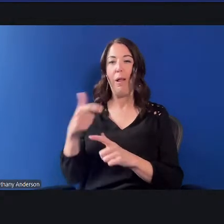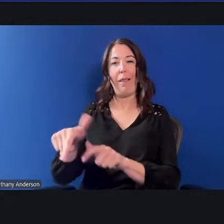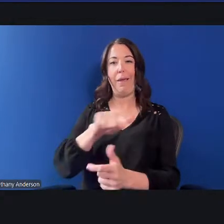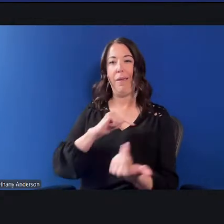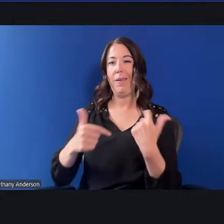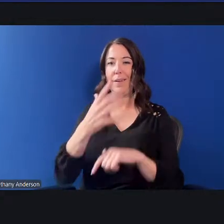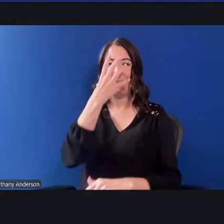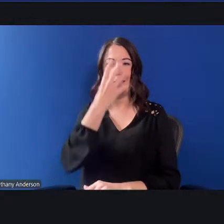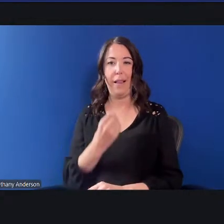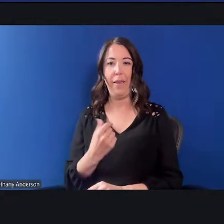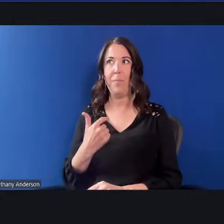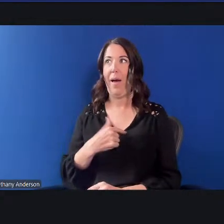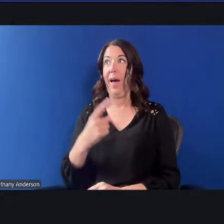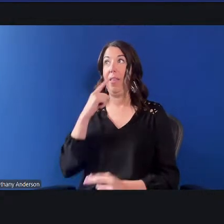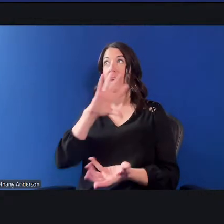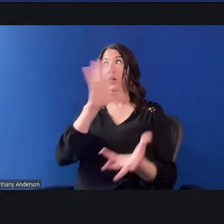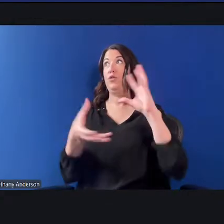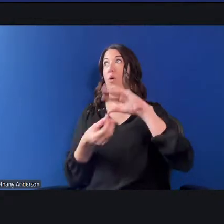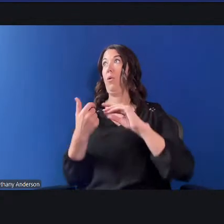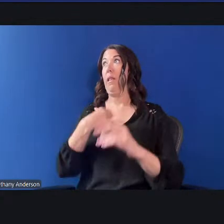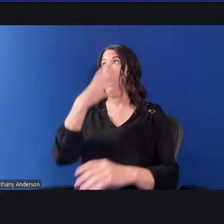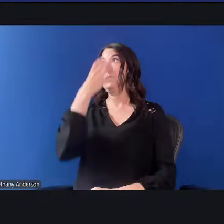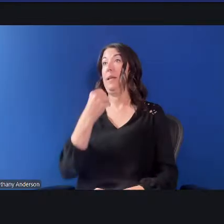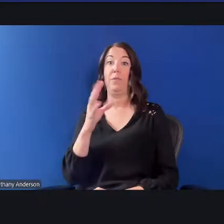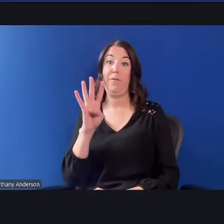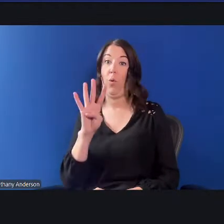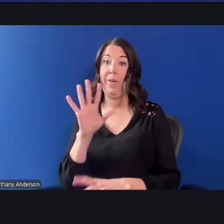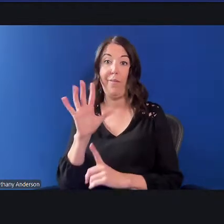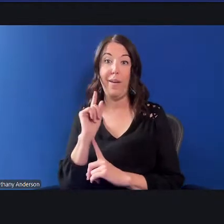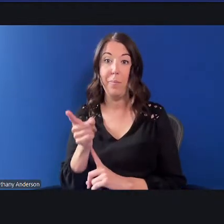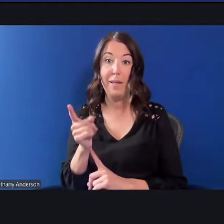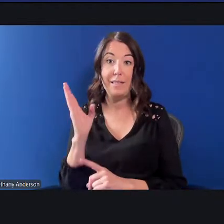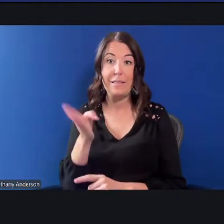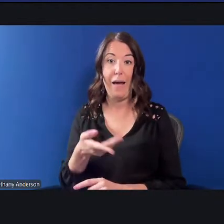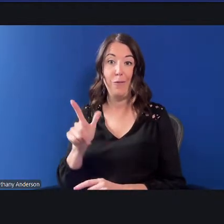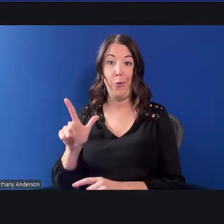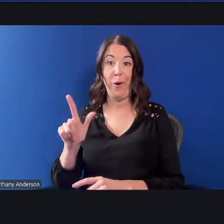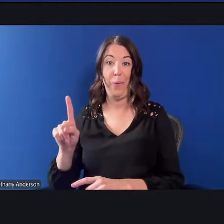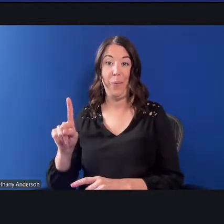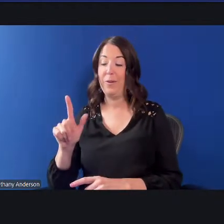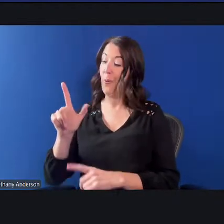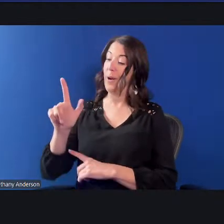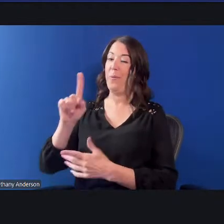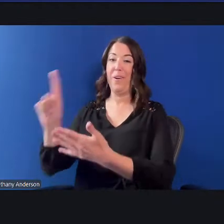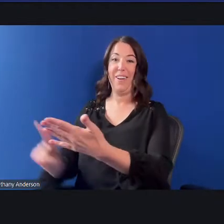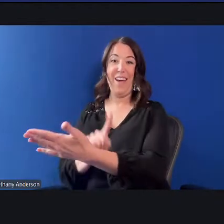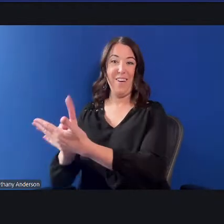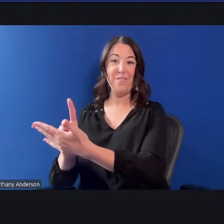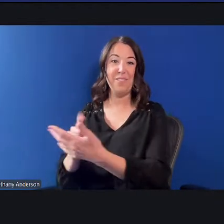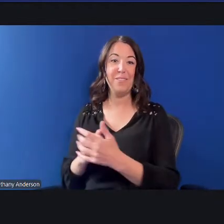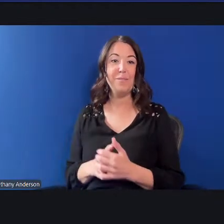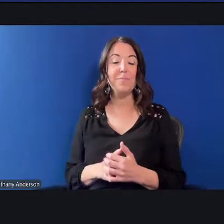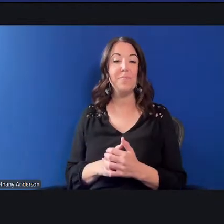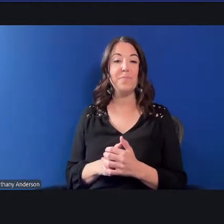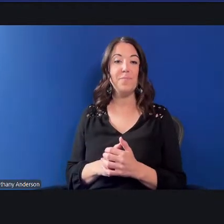like 45 minutes total out of the 21 hours. But I